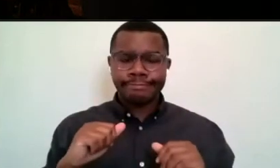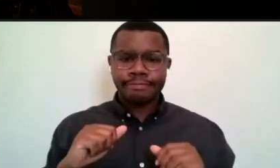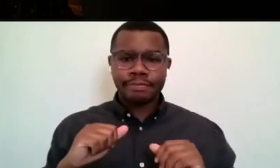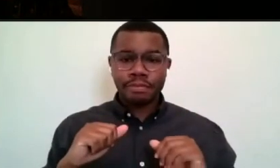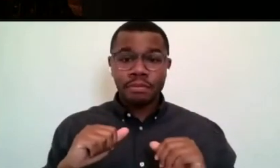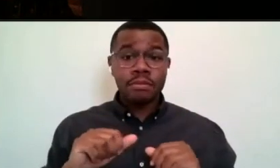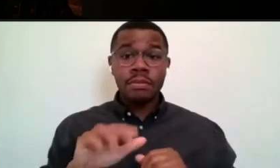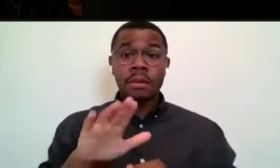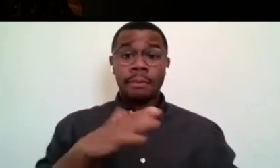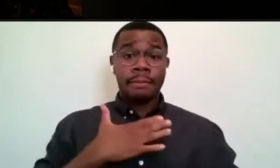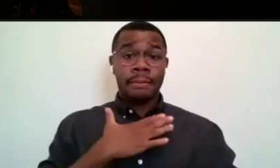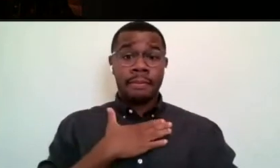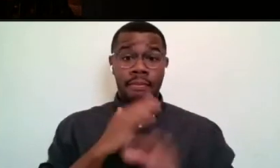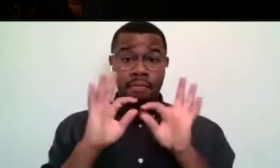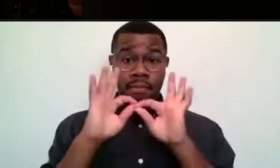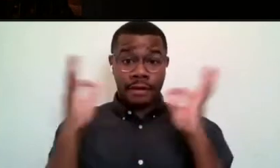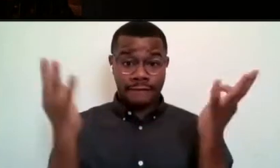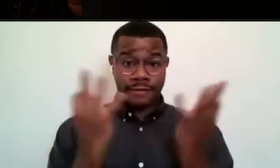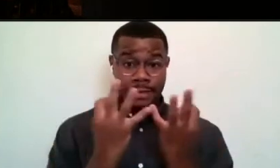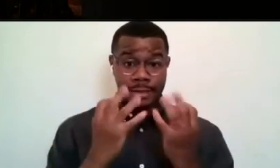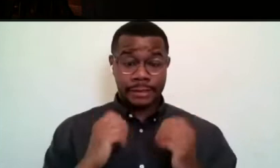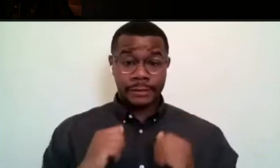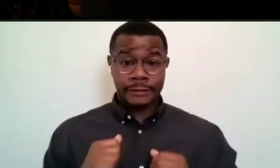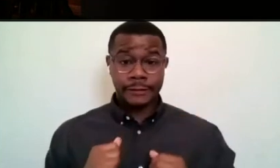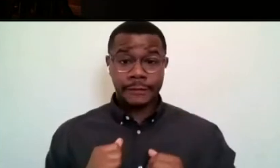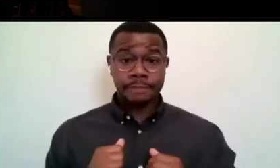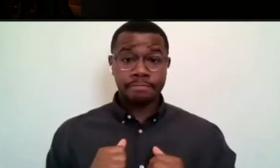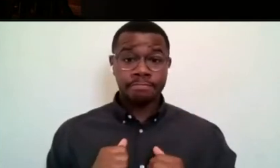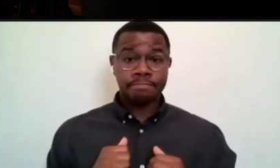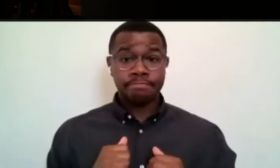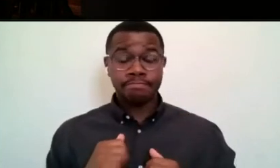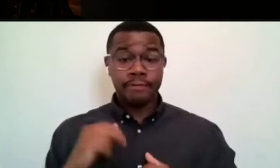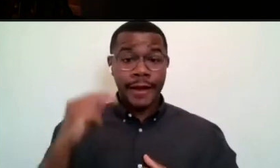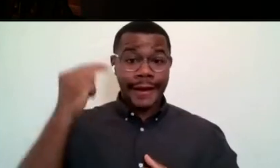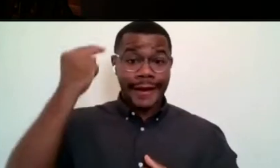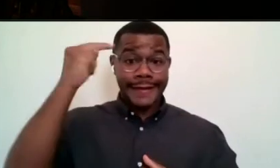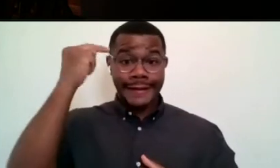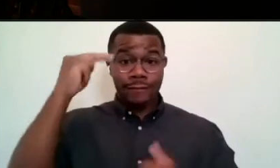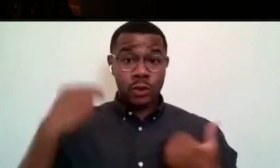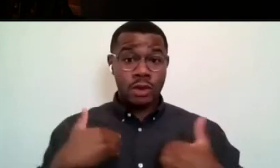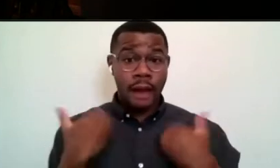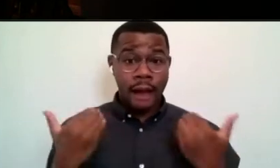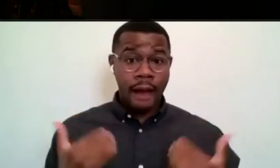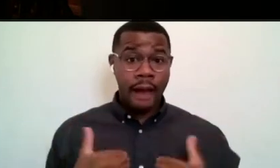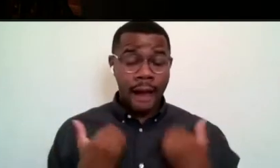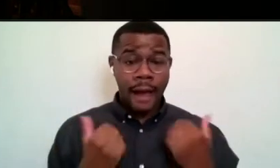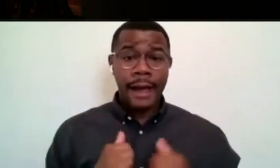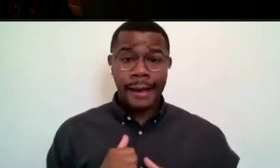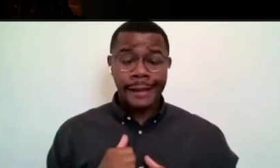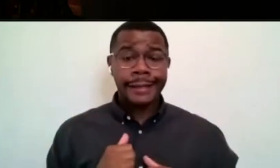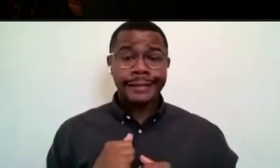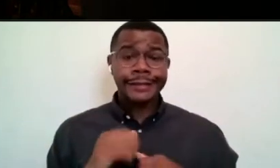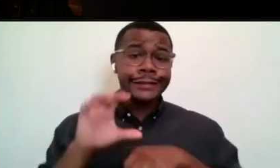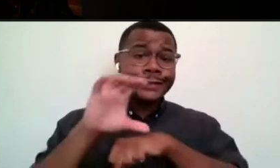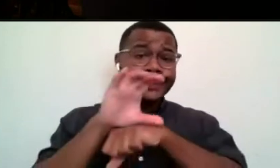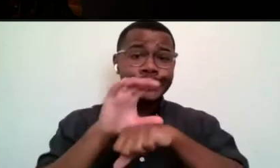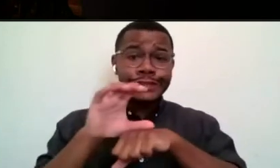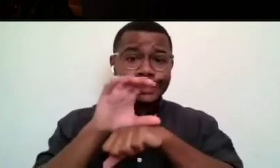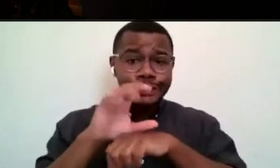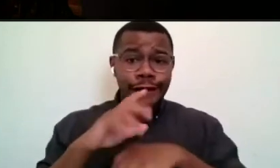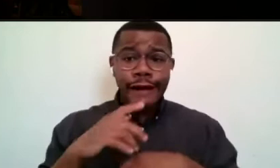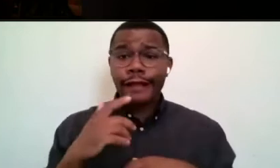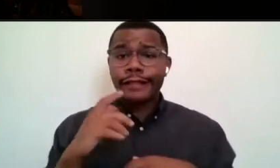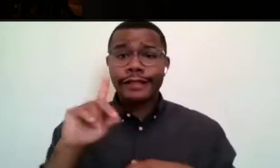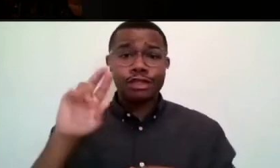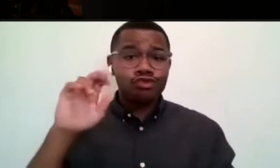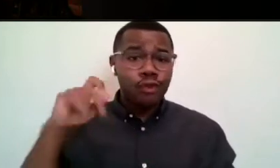family, I have young nephews. They are all, honey, they are chocolate drop. They're wonders. They're rappers. They're fine, and they